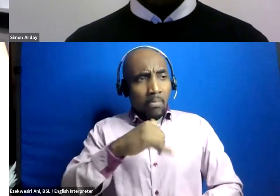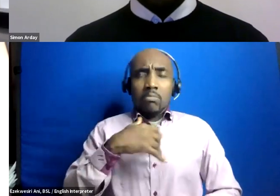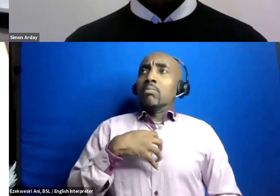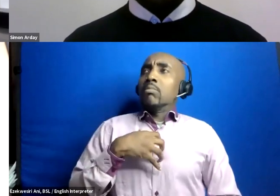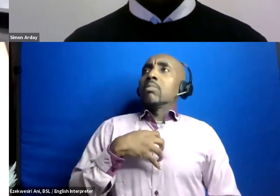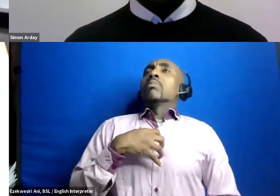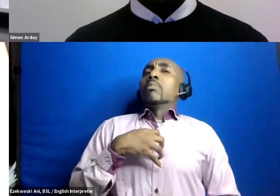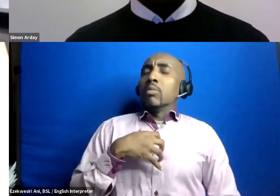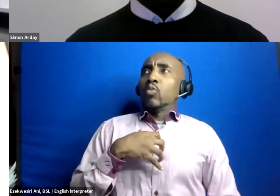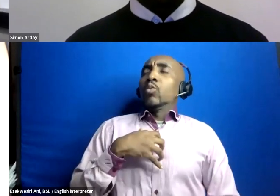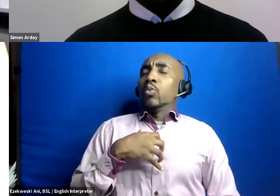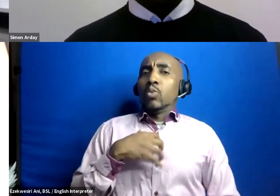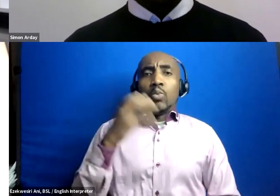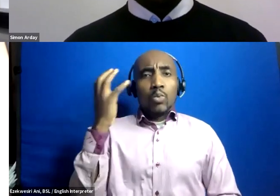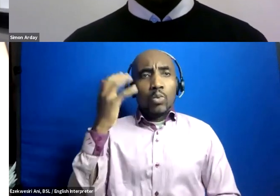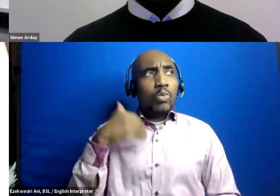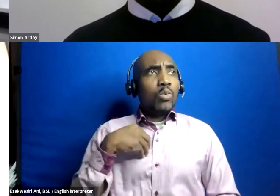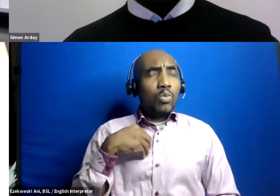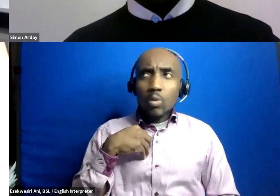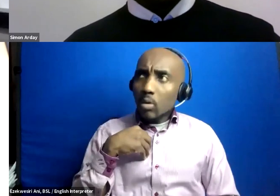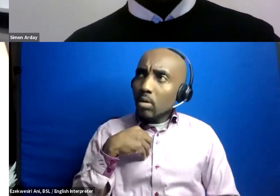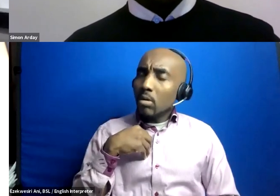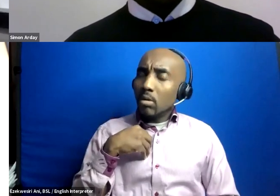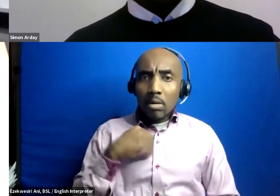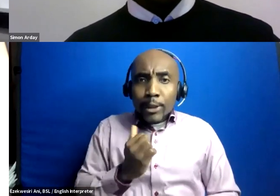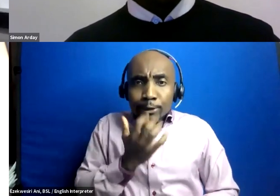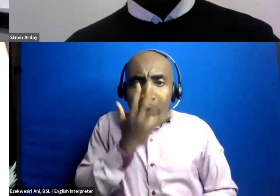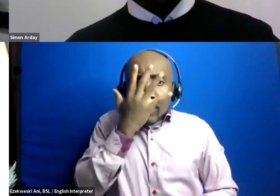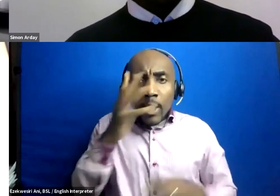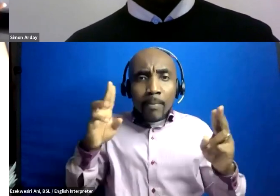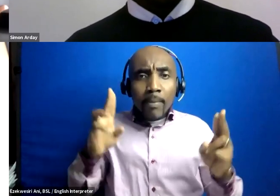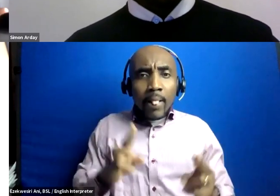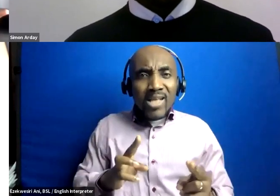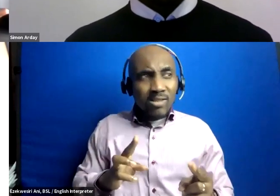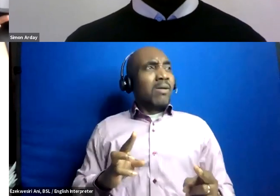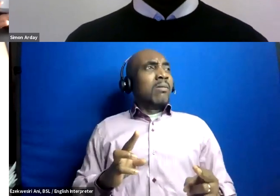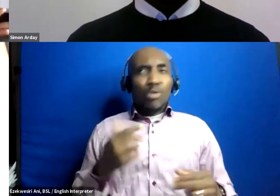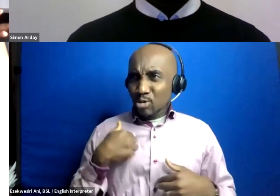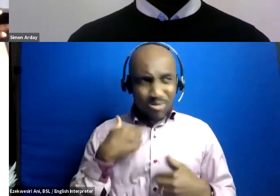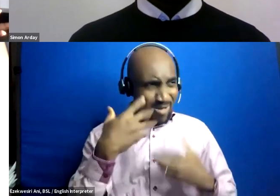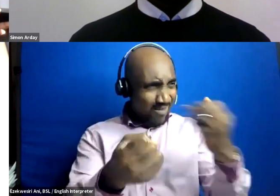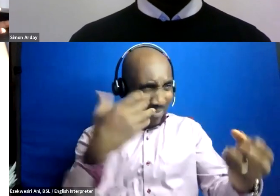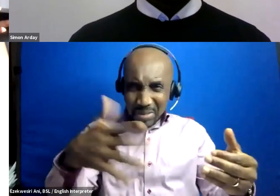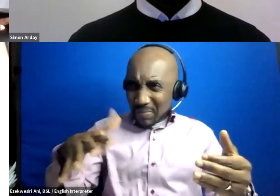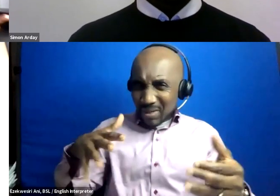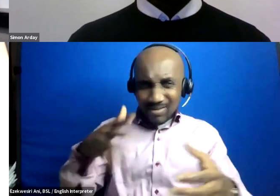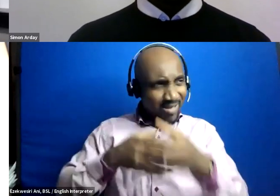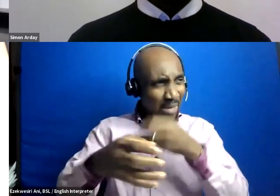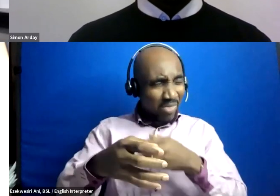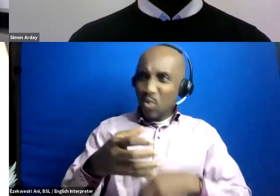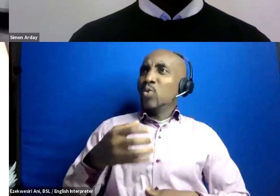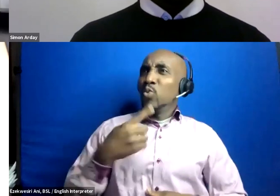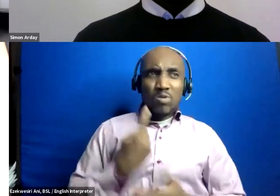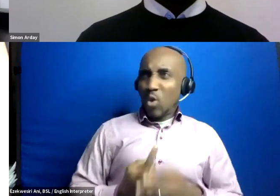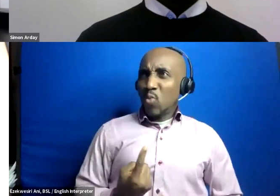it became less of a sort of a shameful thing for me. I was like, this has happened to lots of people. And these